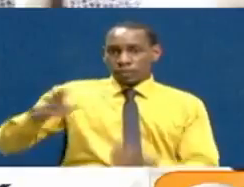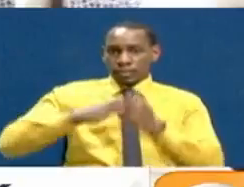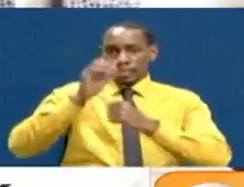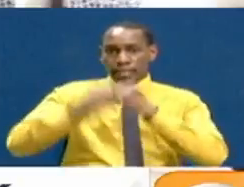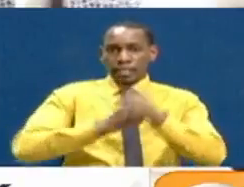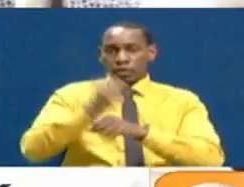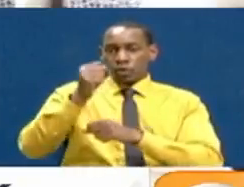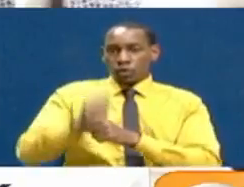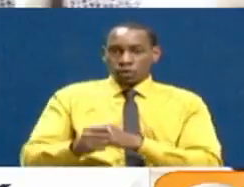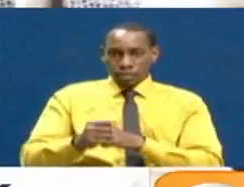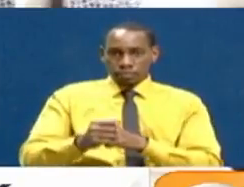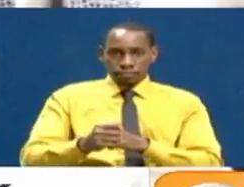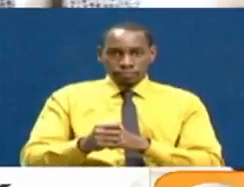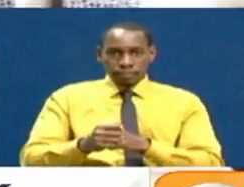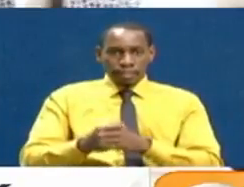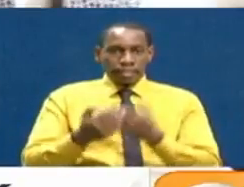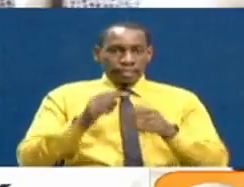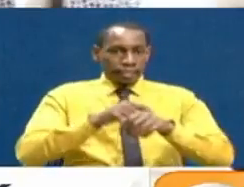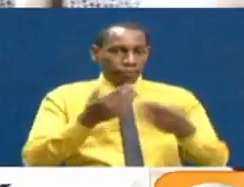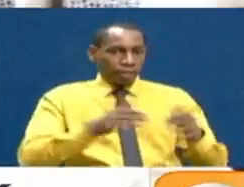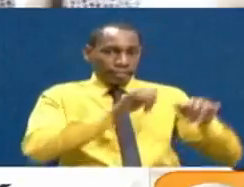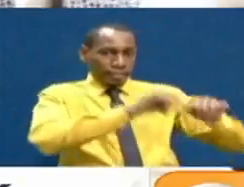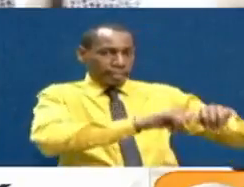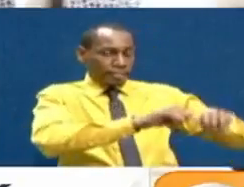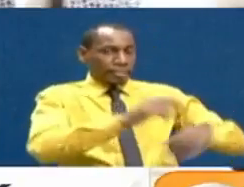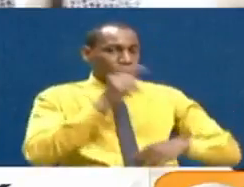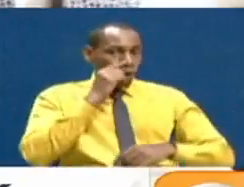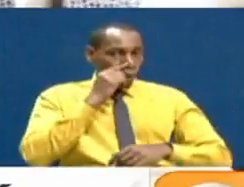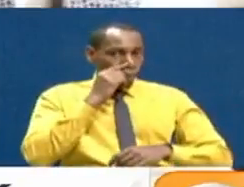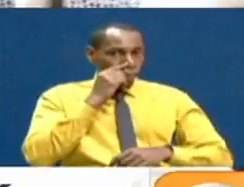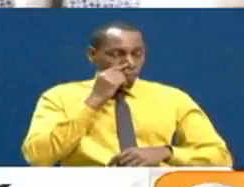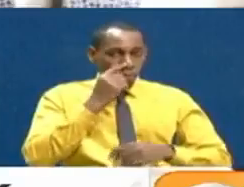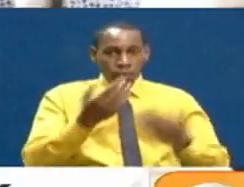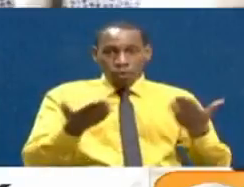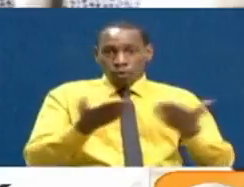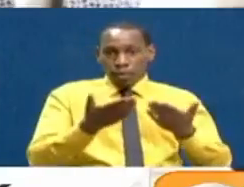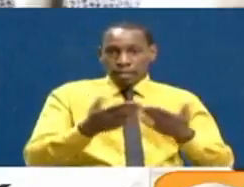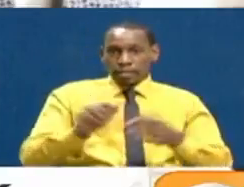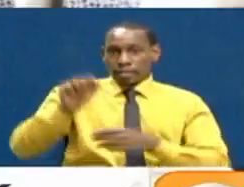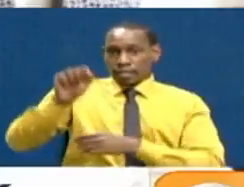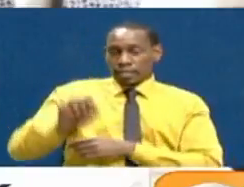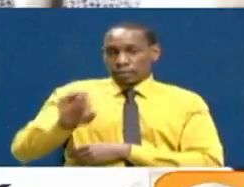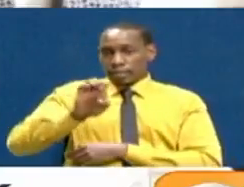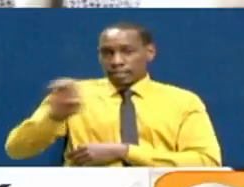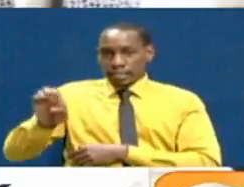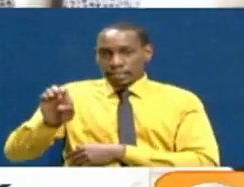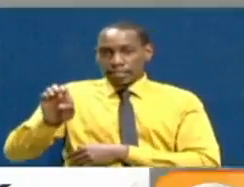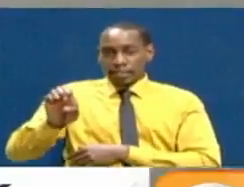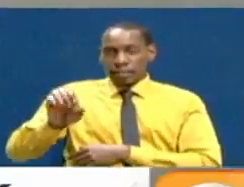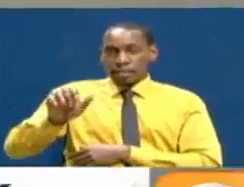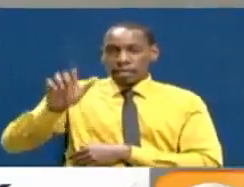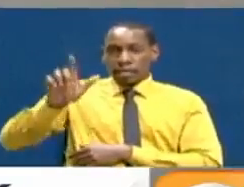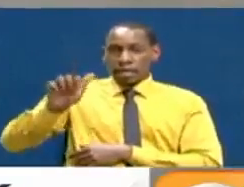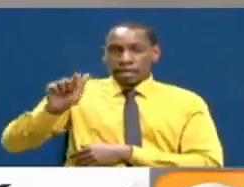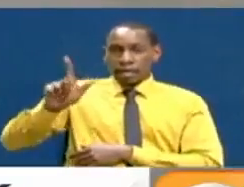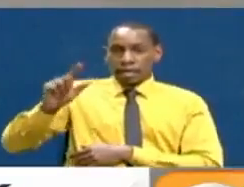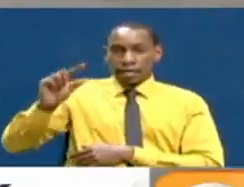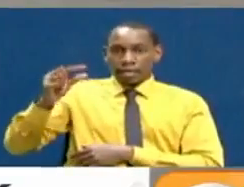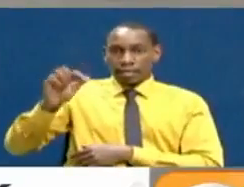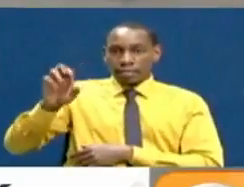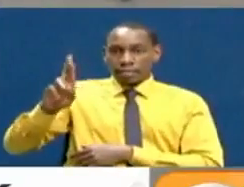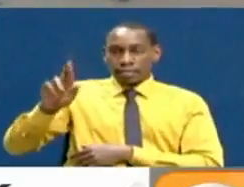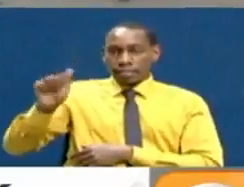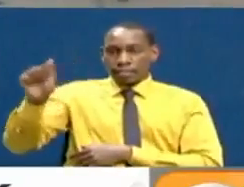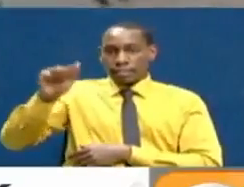29-year-old Ariel Okall spends all of his time indoors at his home in Setif, southeast of the Algerian capital, Algiers. It's not